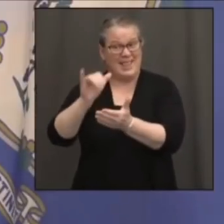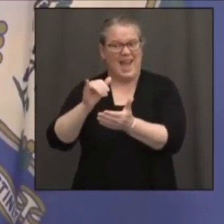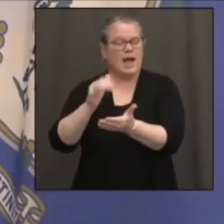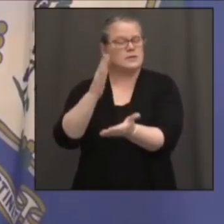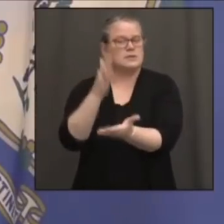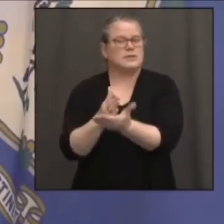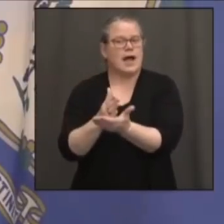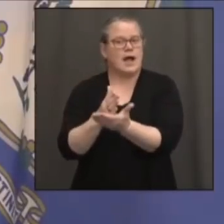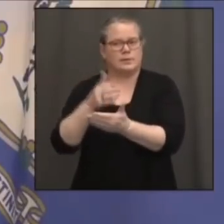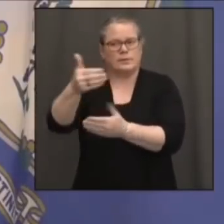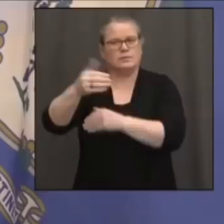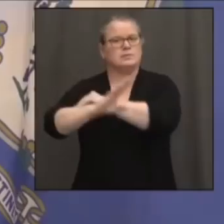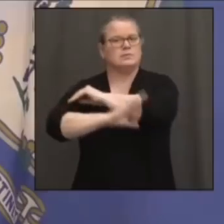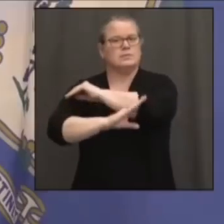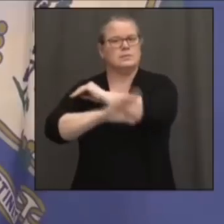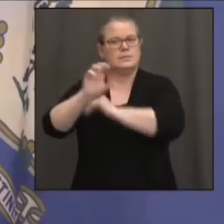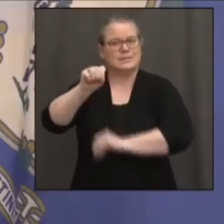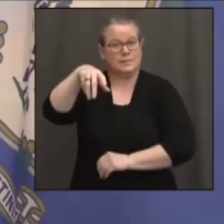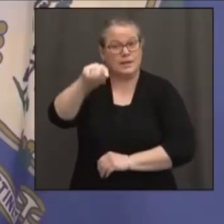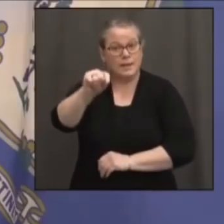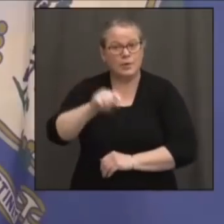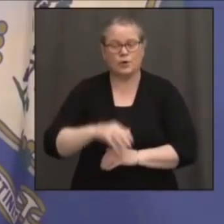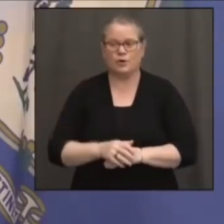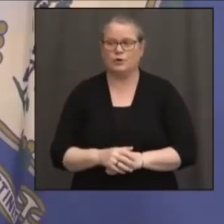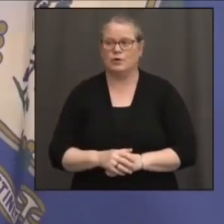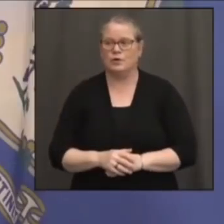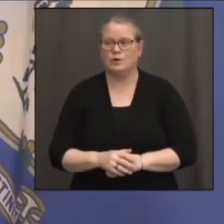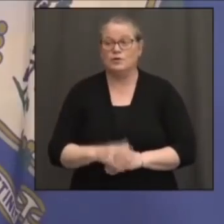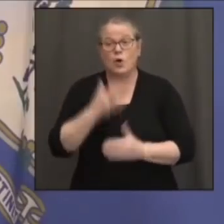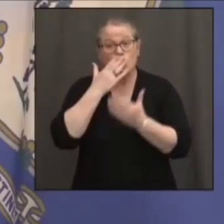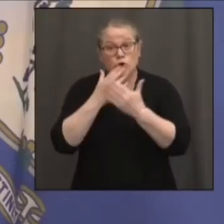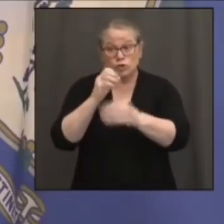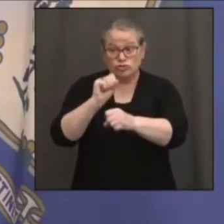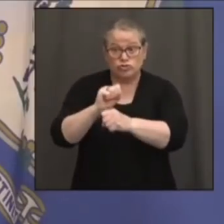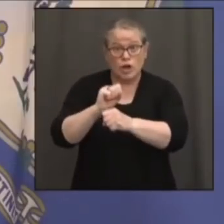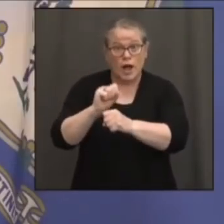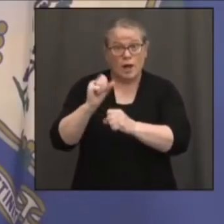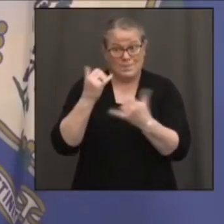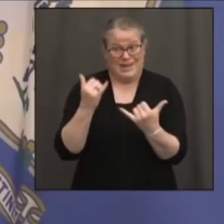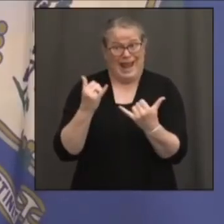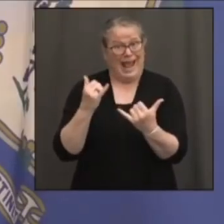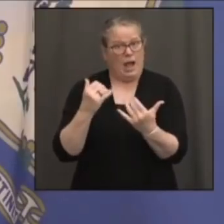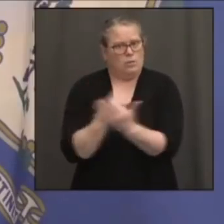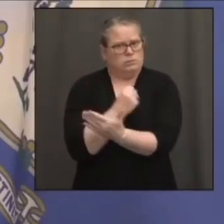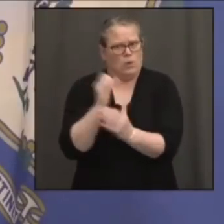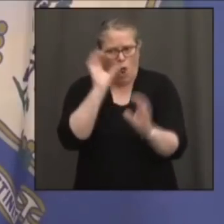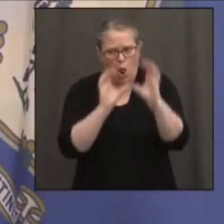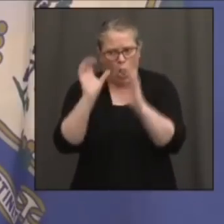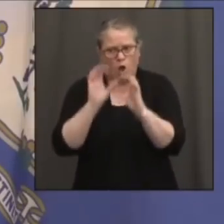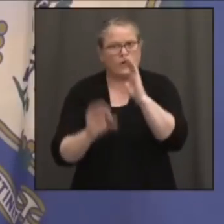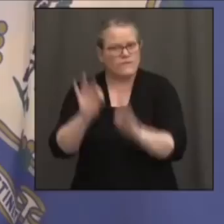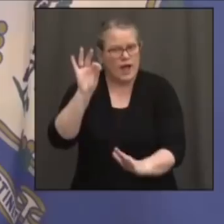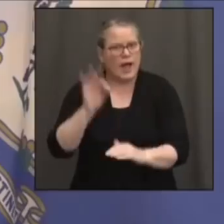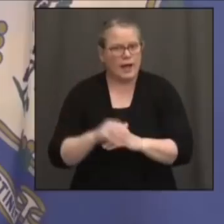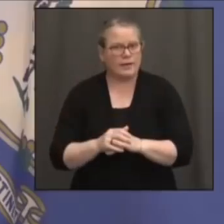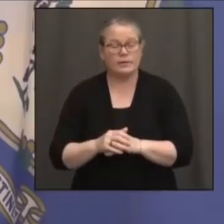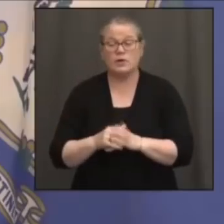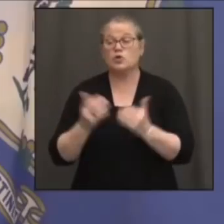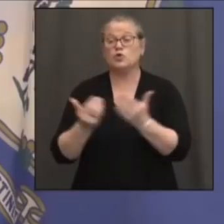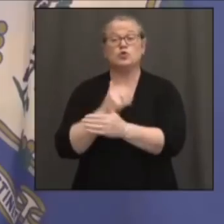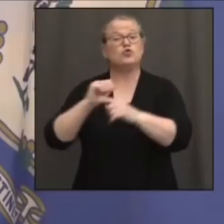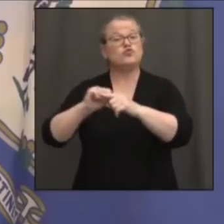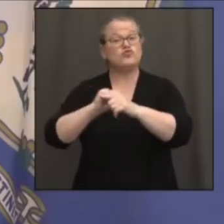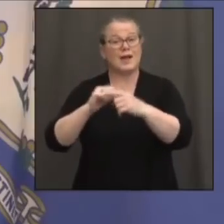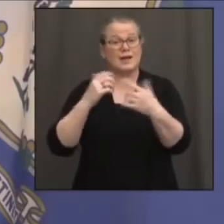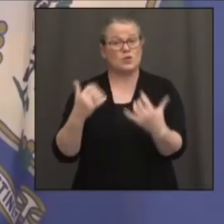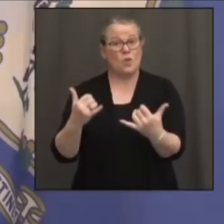we have great certificate programs out there, so if you want to change jobs, step up. And but it's really important, I'd say, for employers. I used to be an